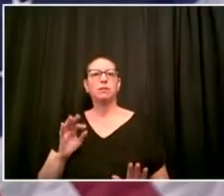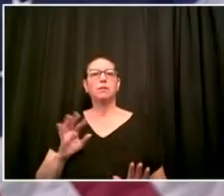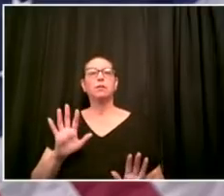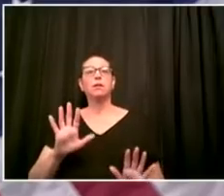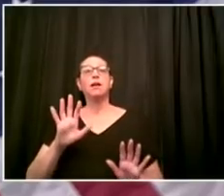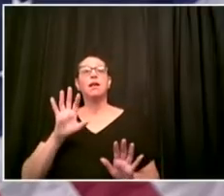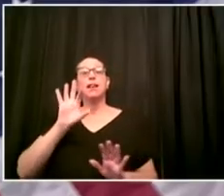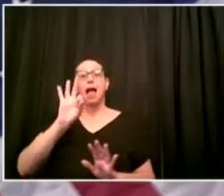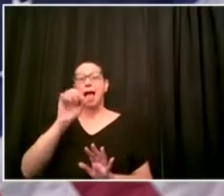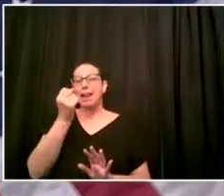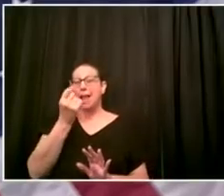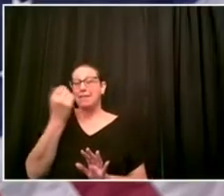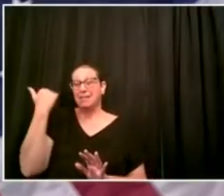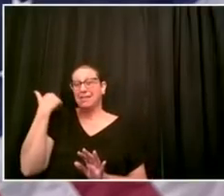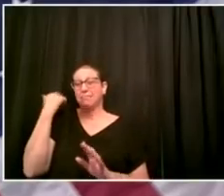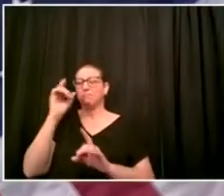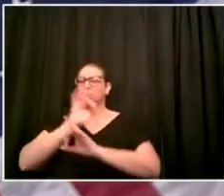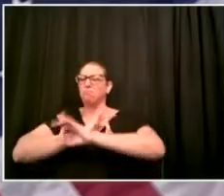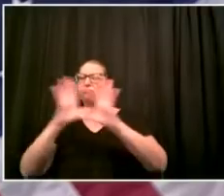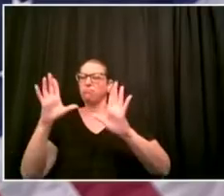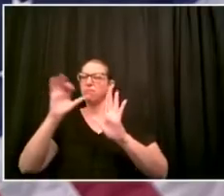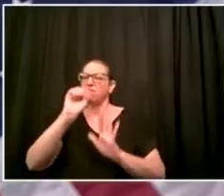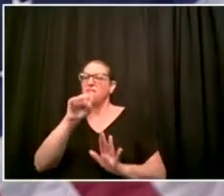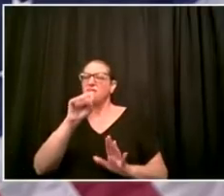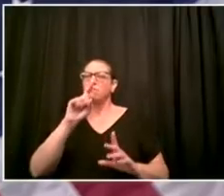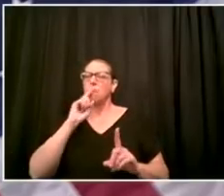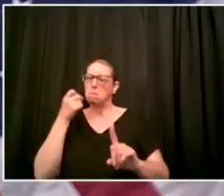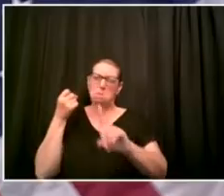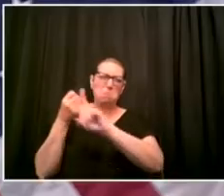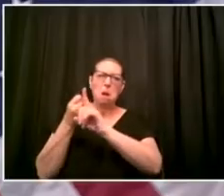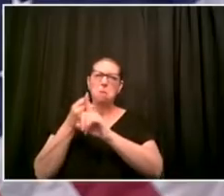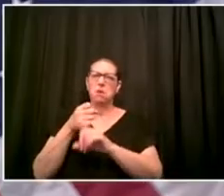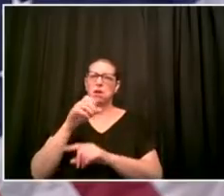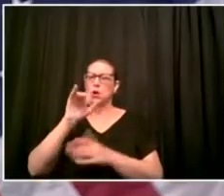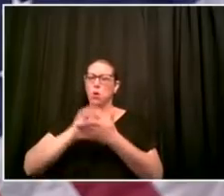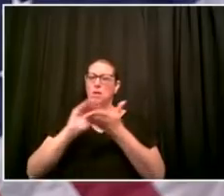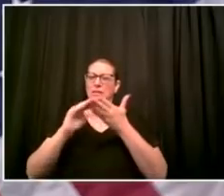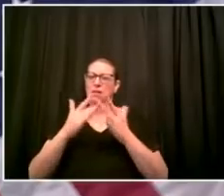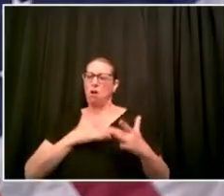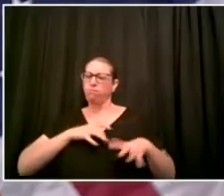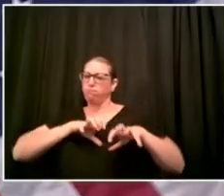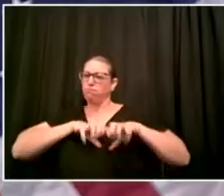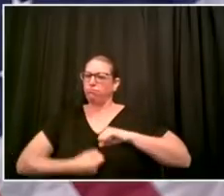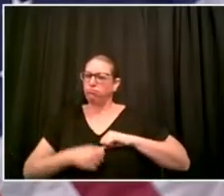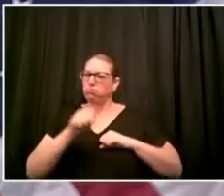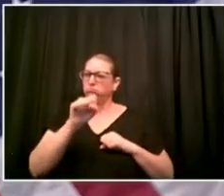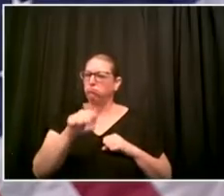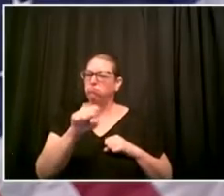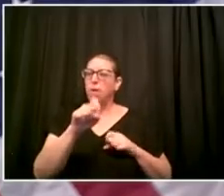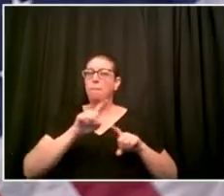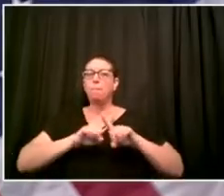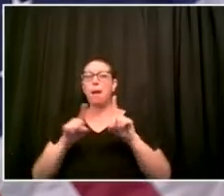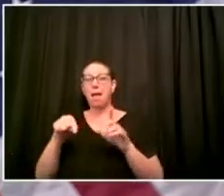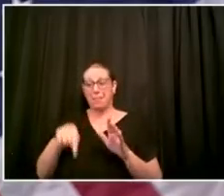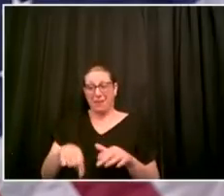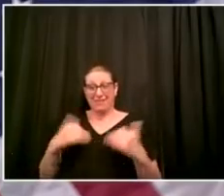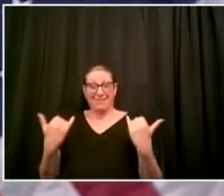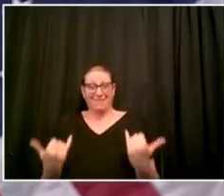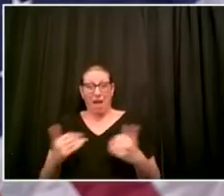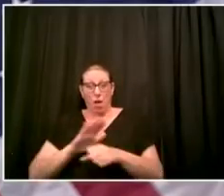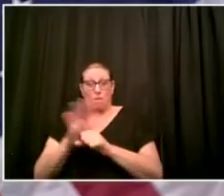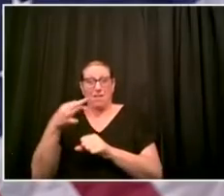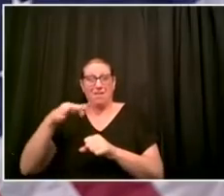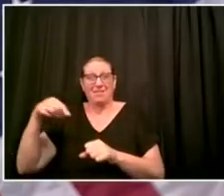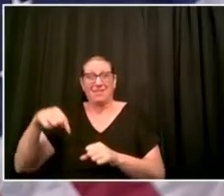many years it will take for us to navigate it, the depth of the economic pain that people are feeling, the over 1 million New Yorkers out of work